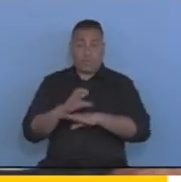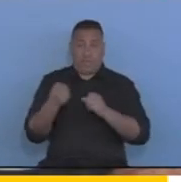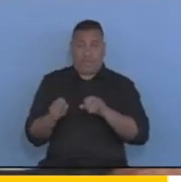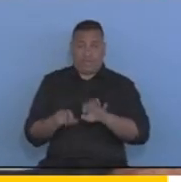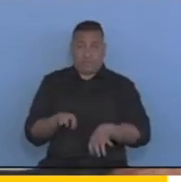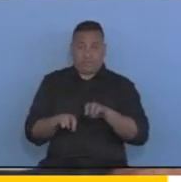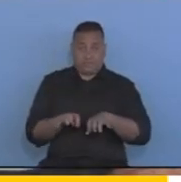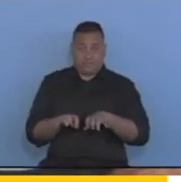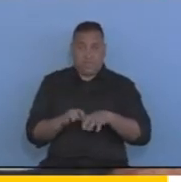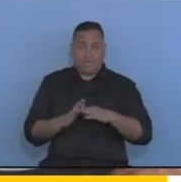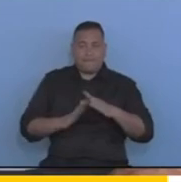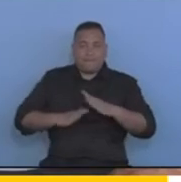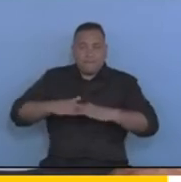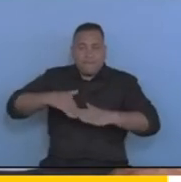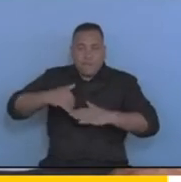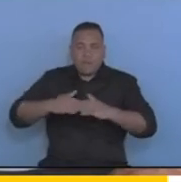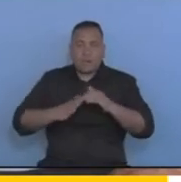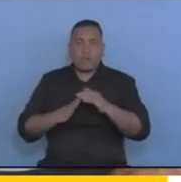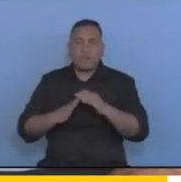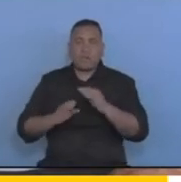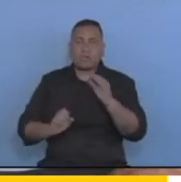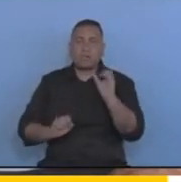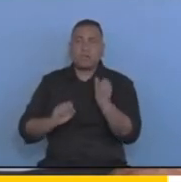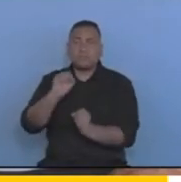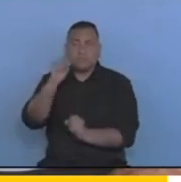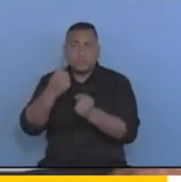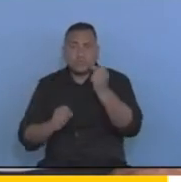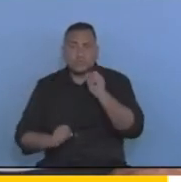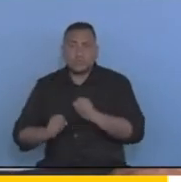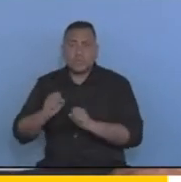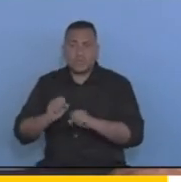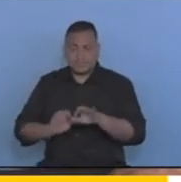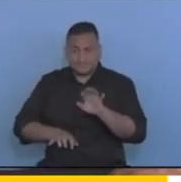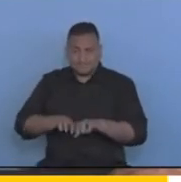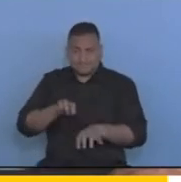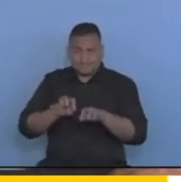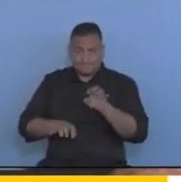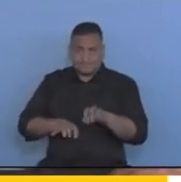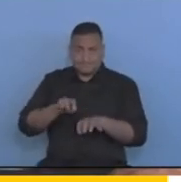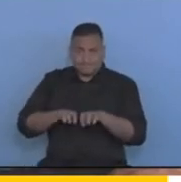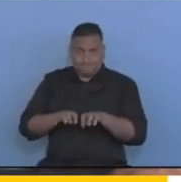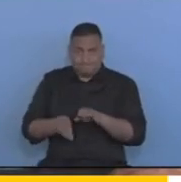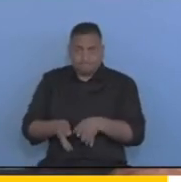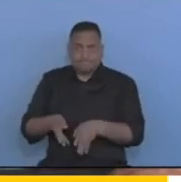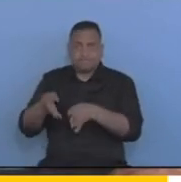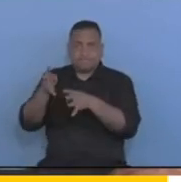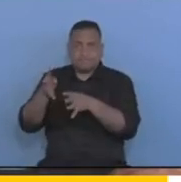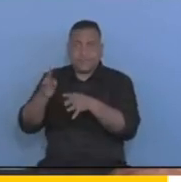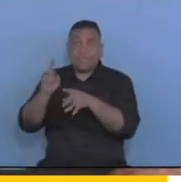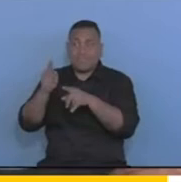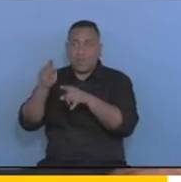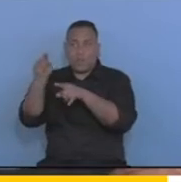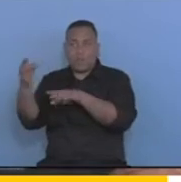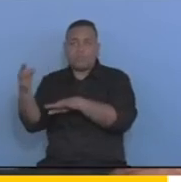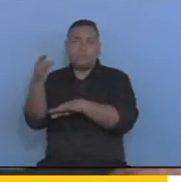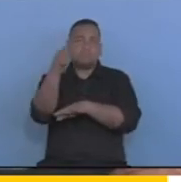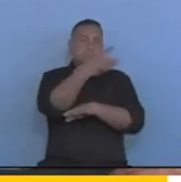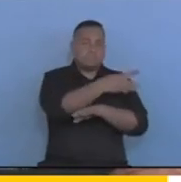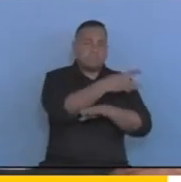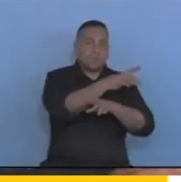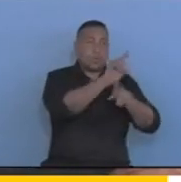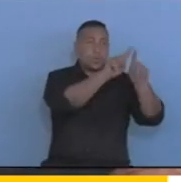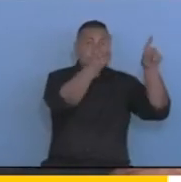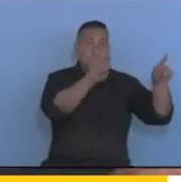physical factory, you can program that programmable logic controller, send it to your panel where your physical PLC